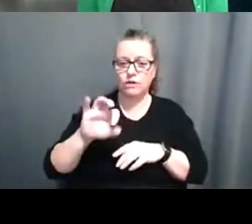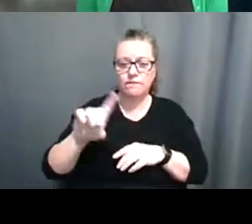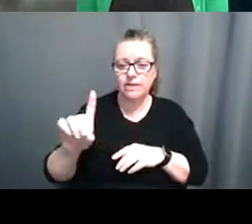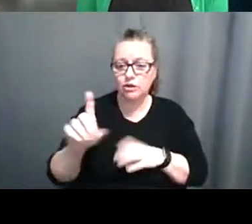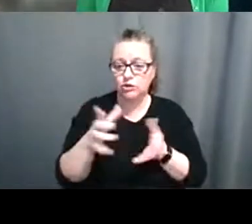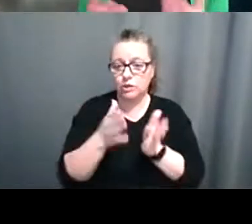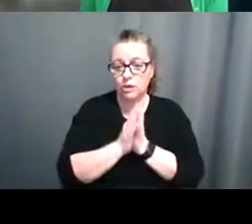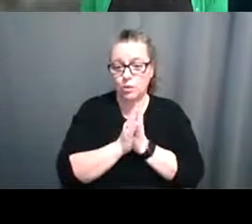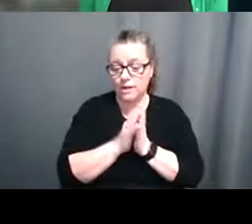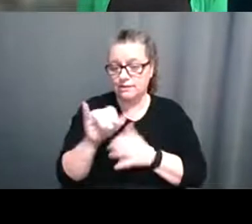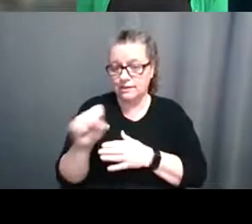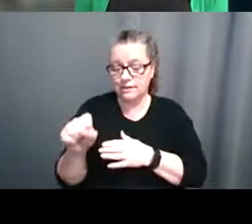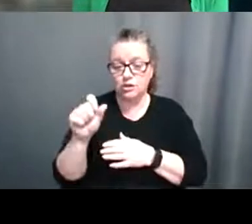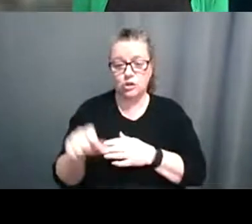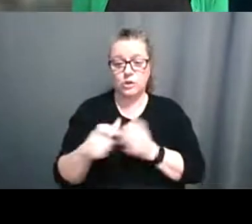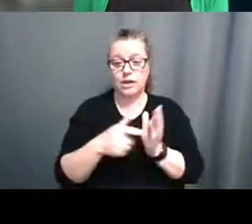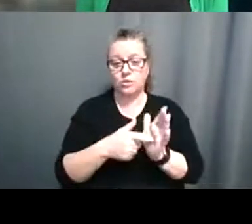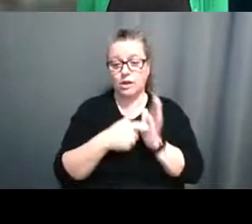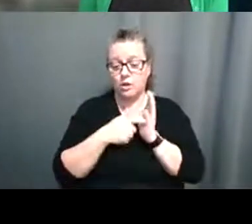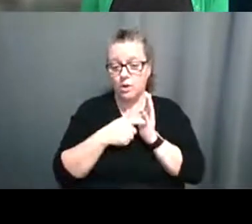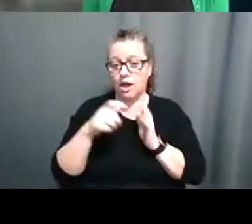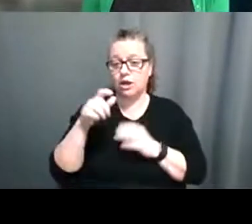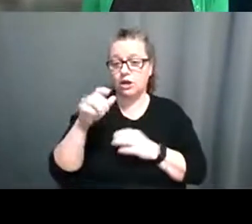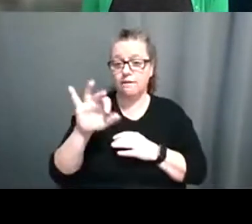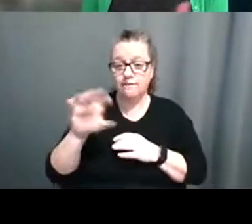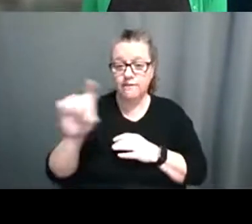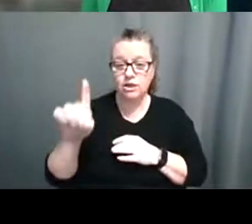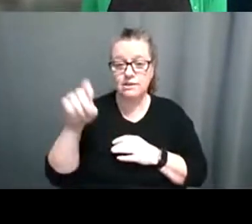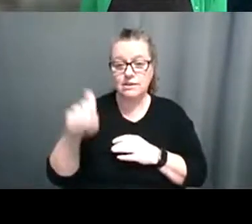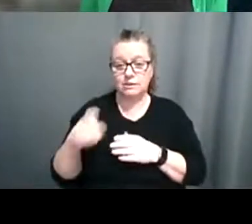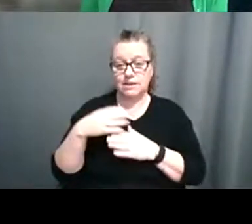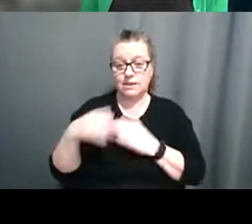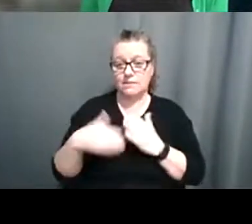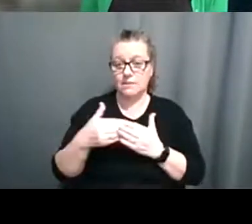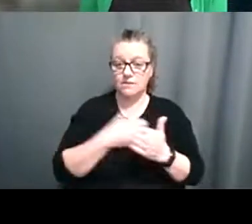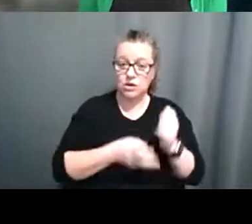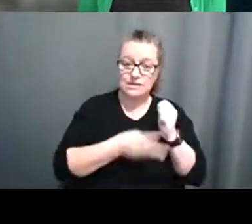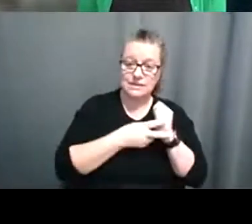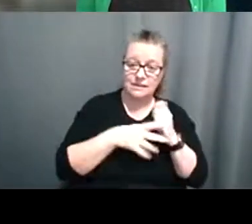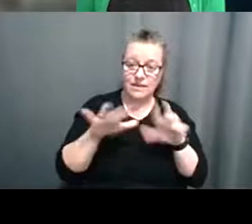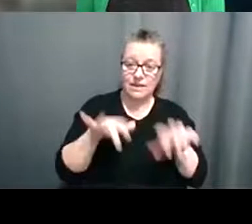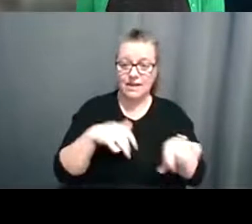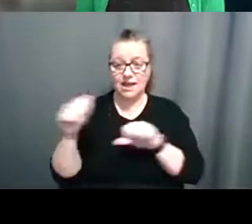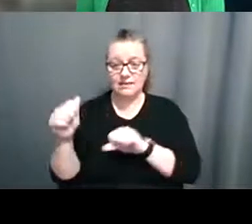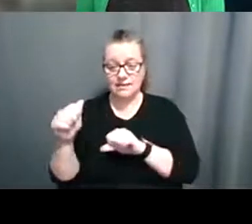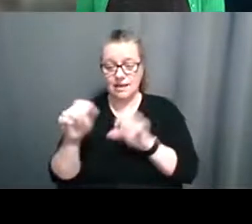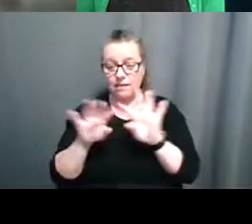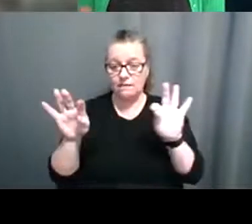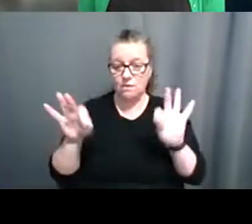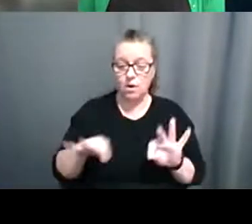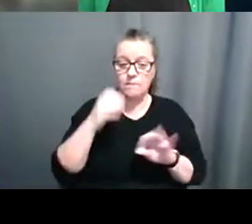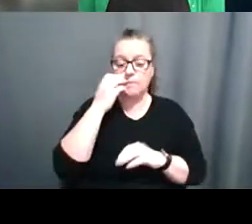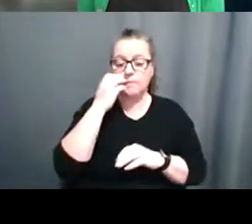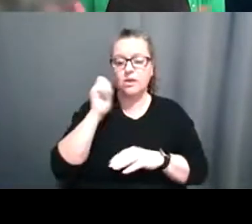is. You can require that a field needs to be completed before saving and exiting the form. You can specify